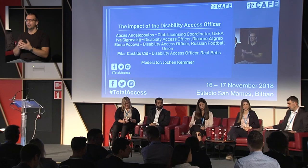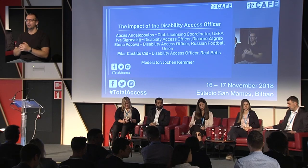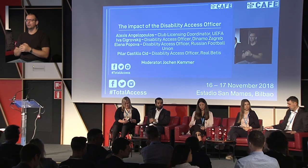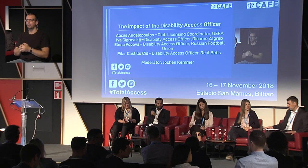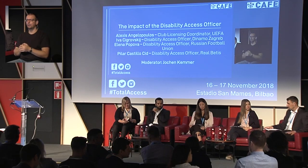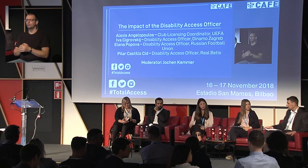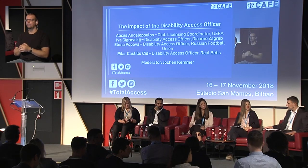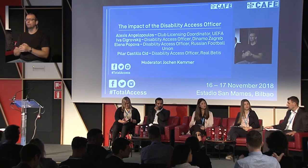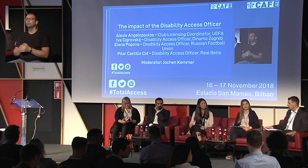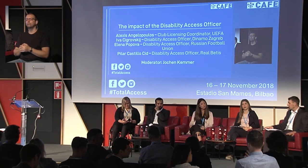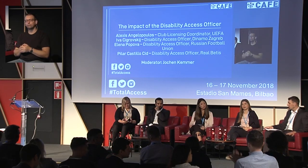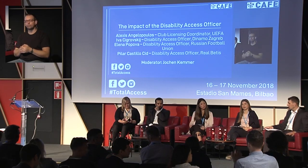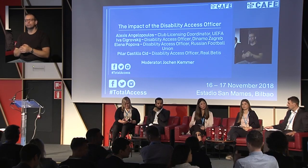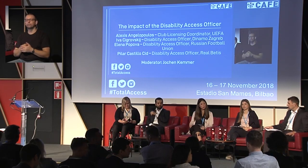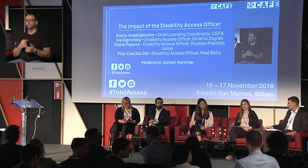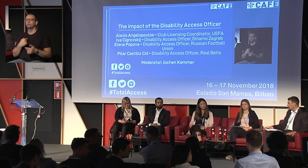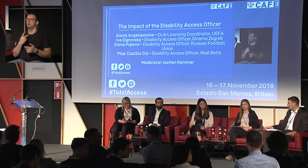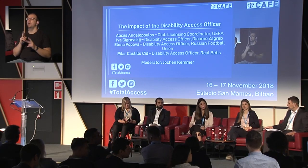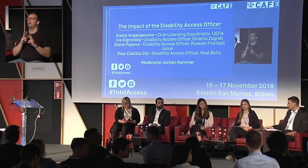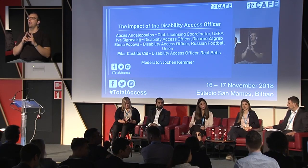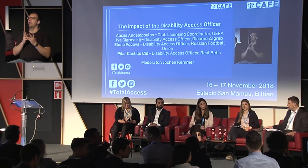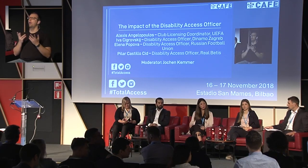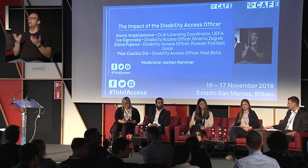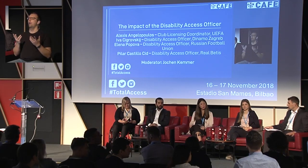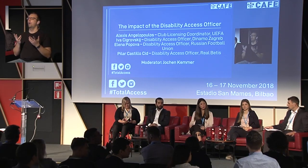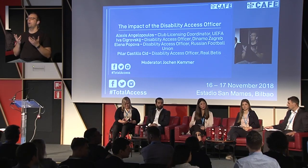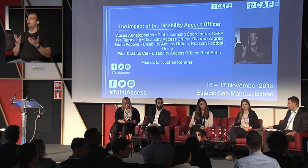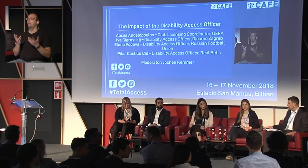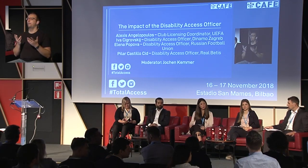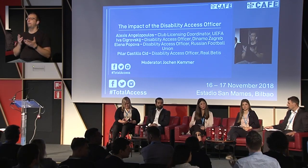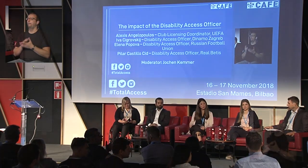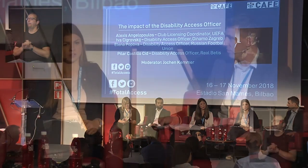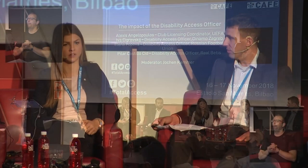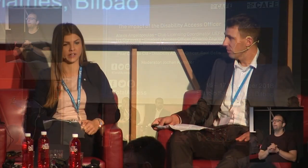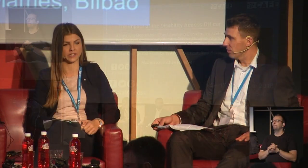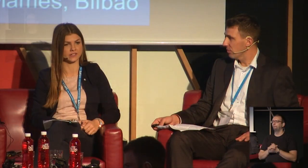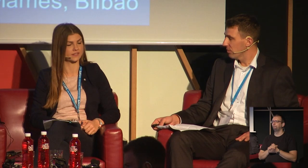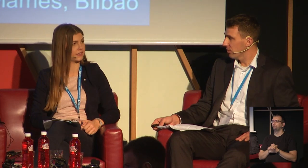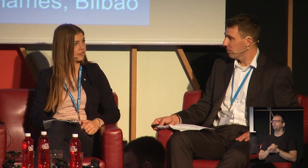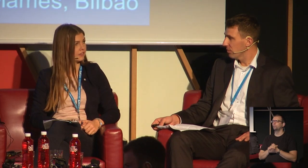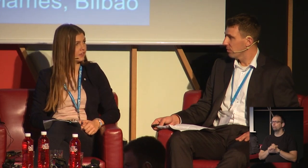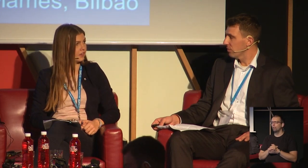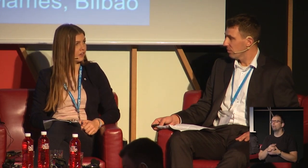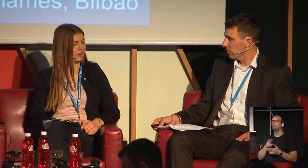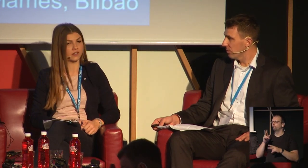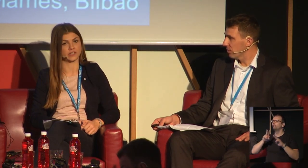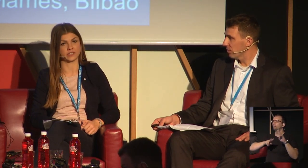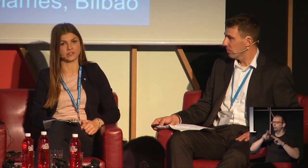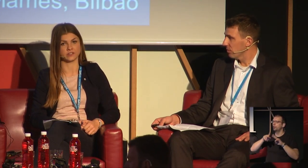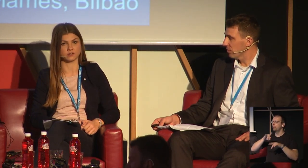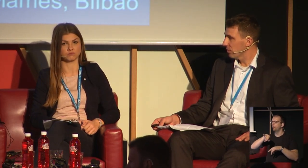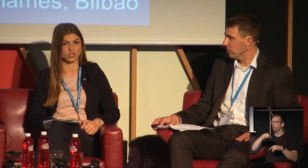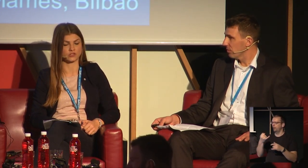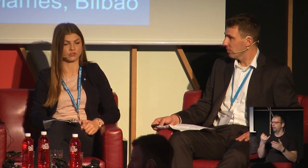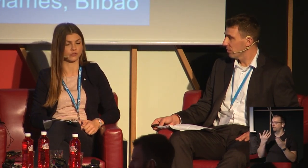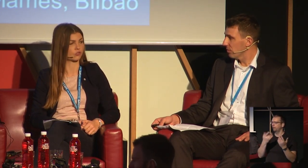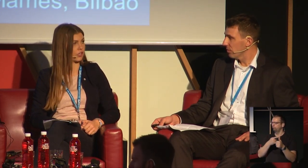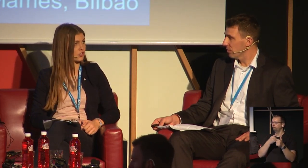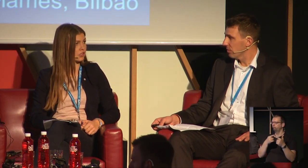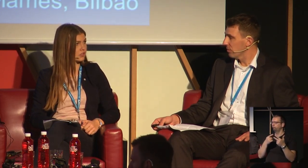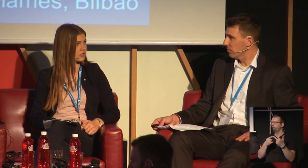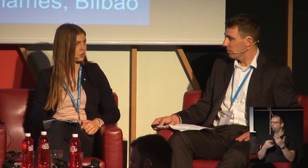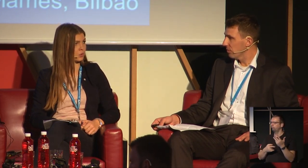of different projects. For example, we started the first ADC in the history